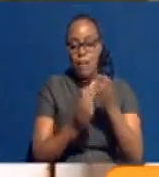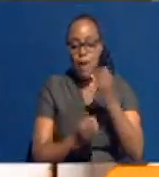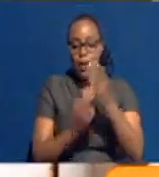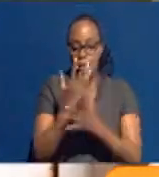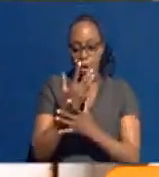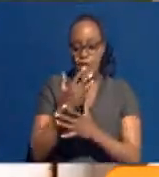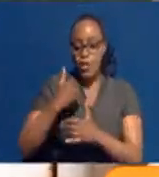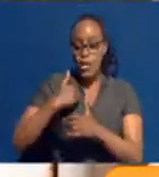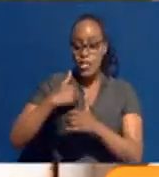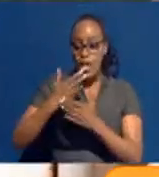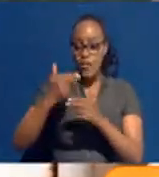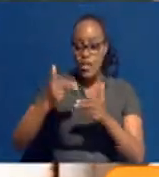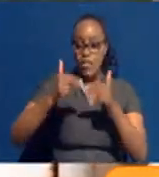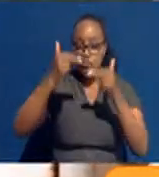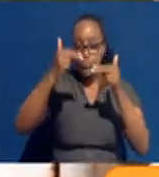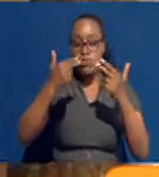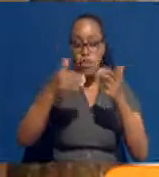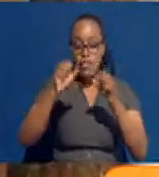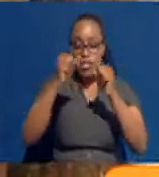this hydroponic system.